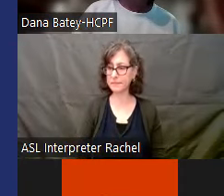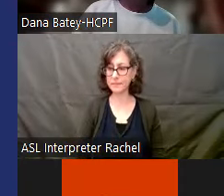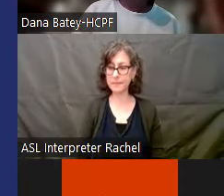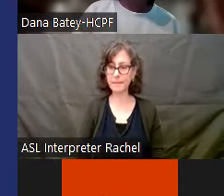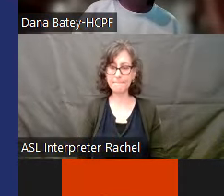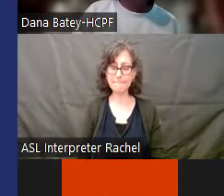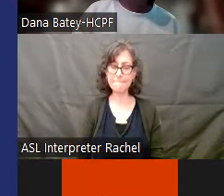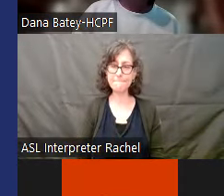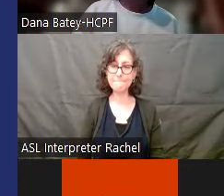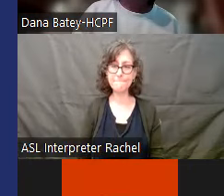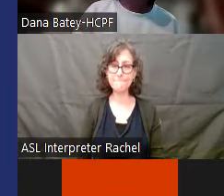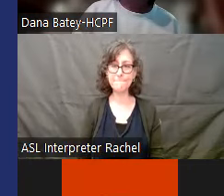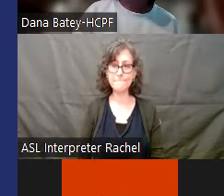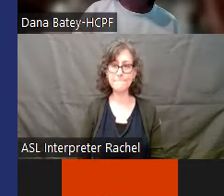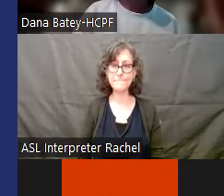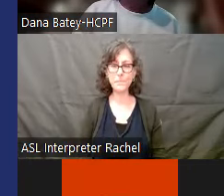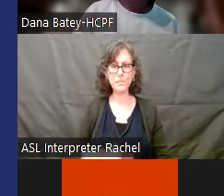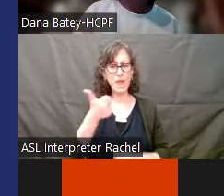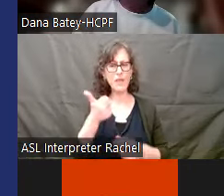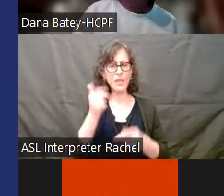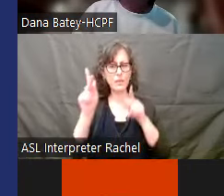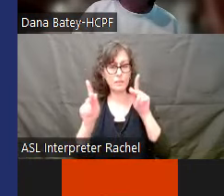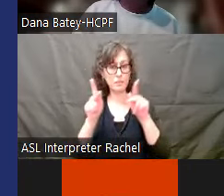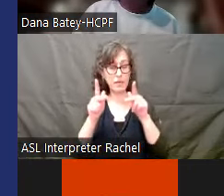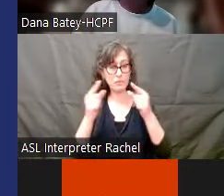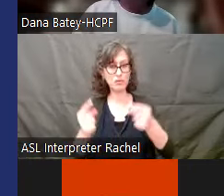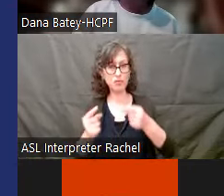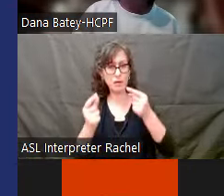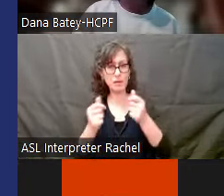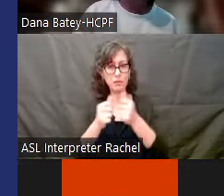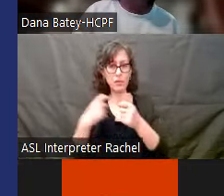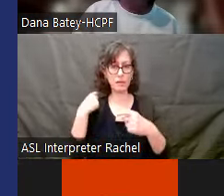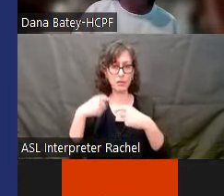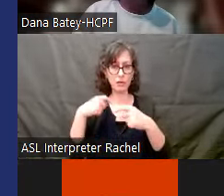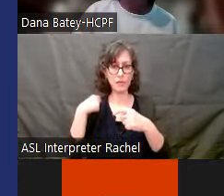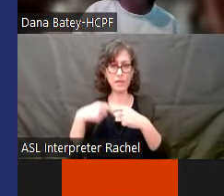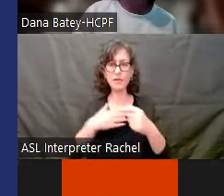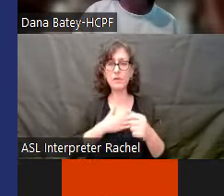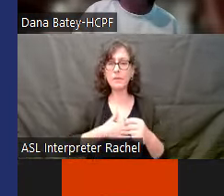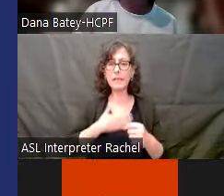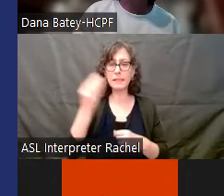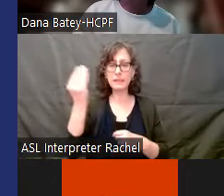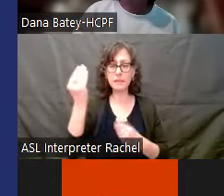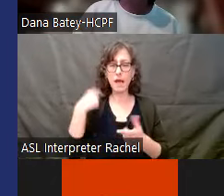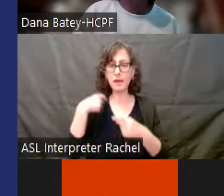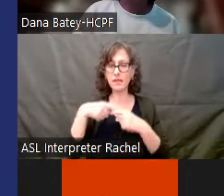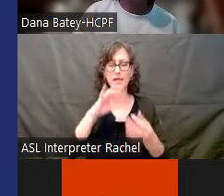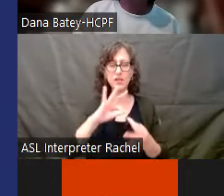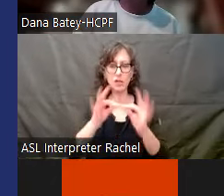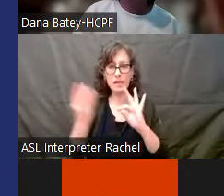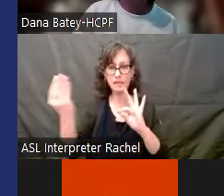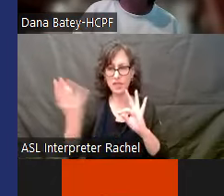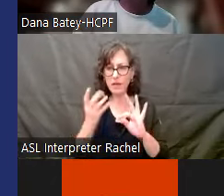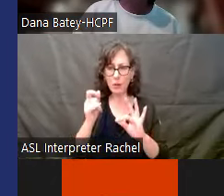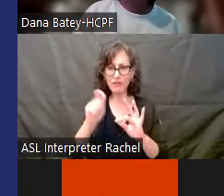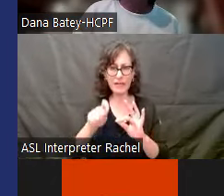And if anyone is still having issues with the language interpretation, just let me know if I need to switch things back or